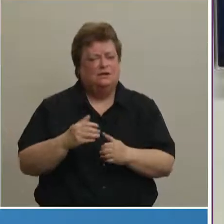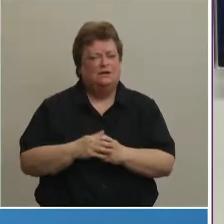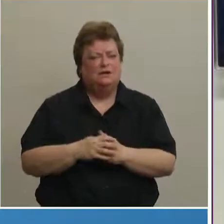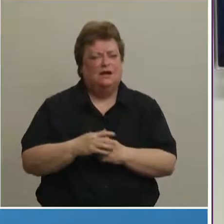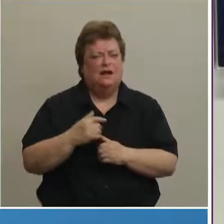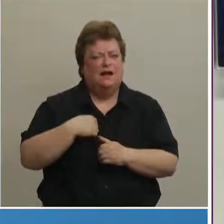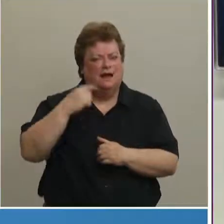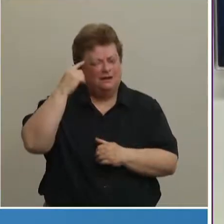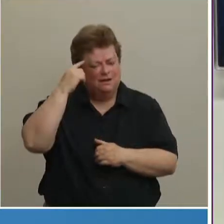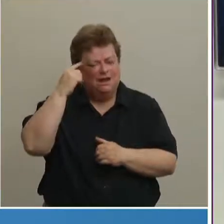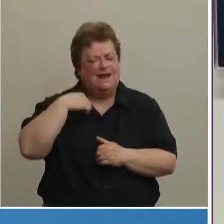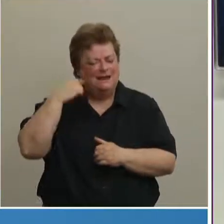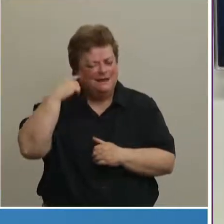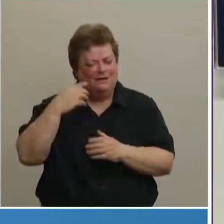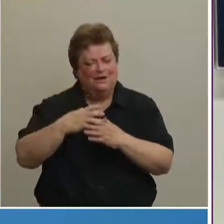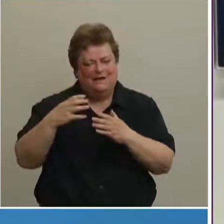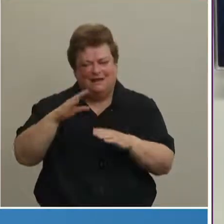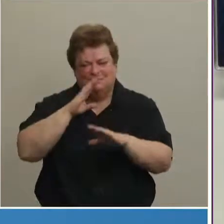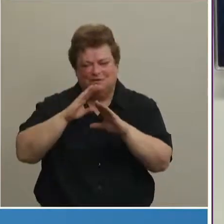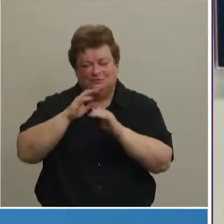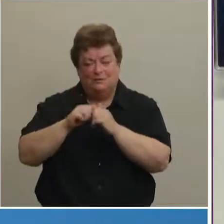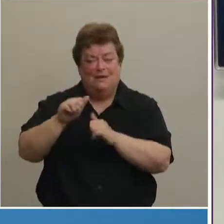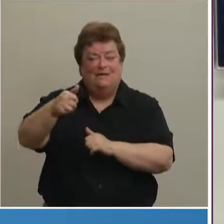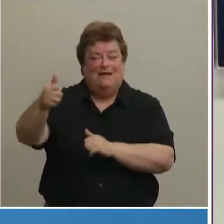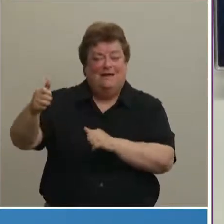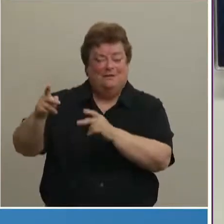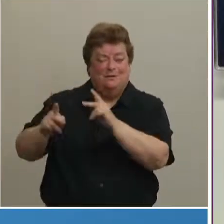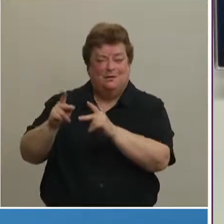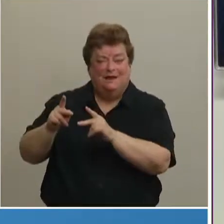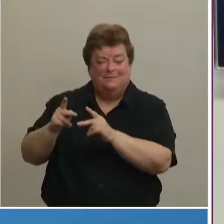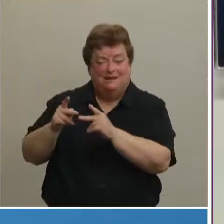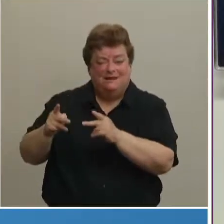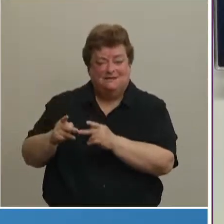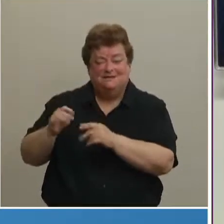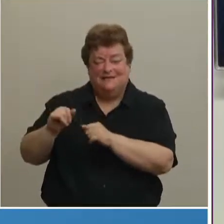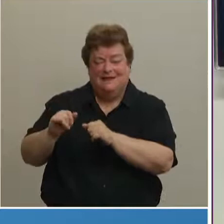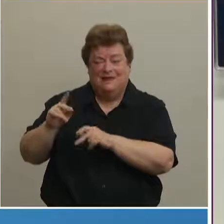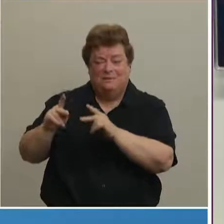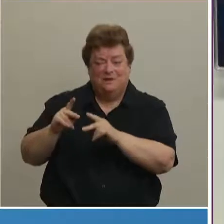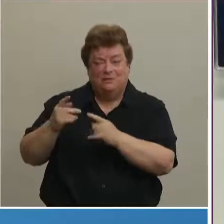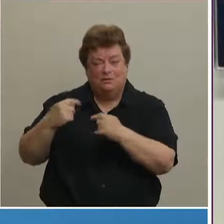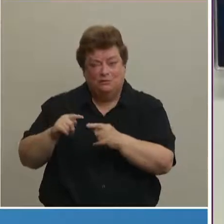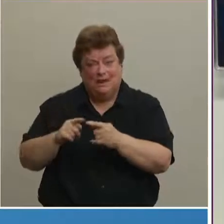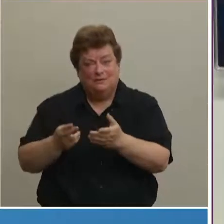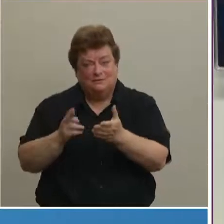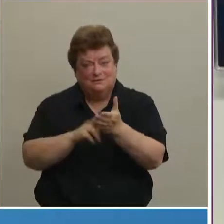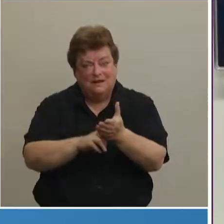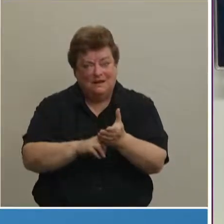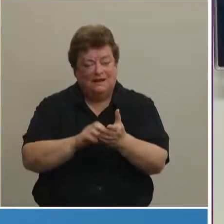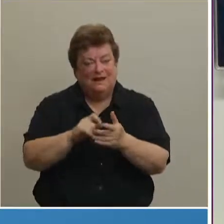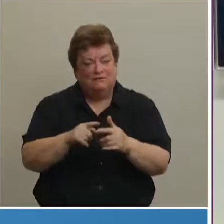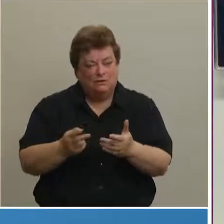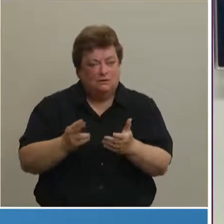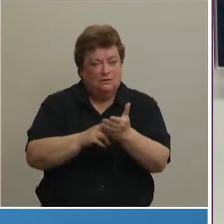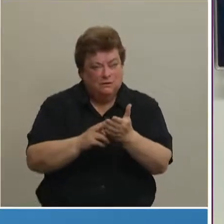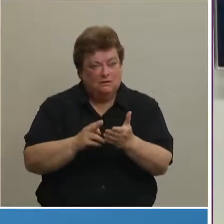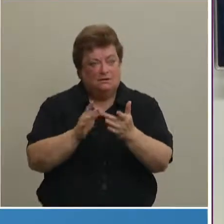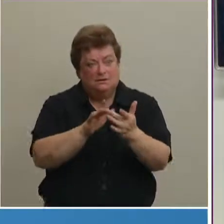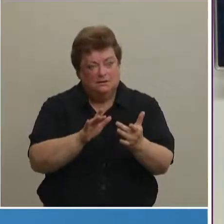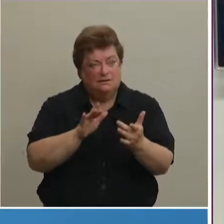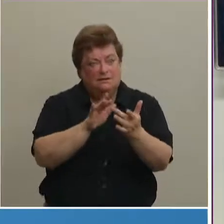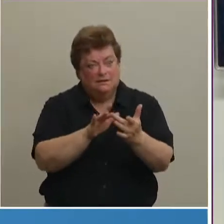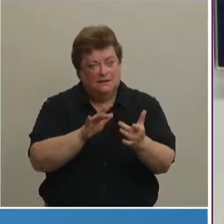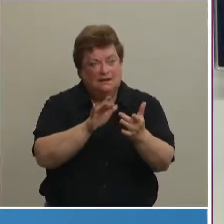of frustration too with other places that people are trying to get signed up and have to get on several times and keep trying